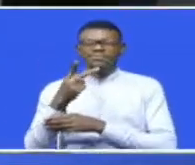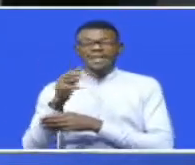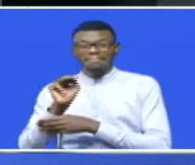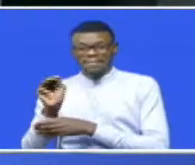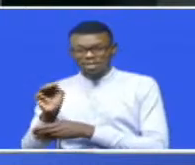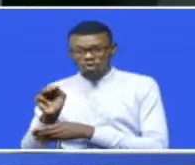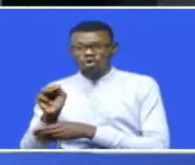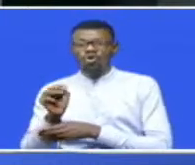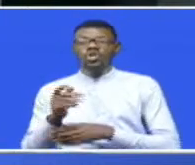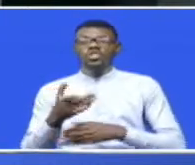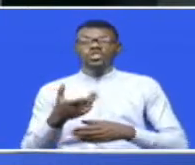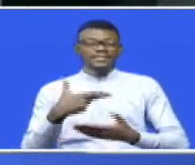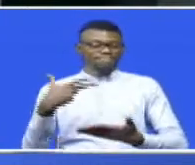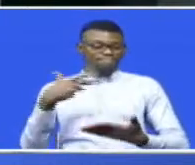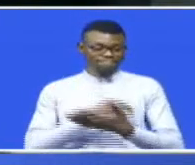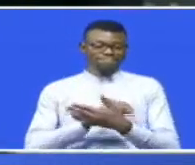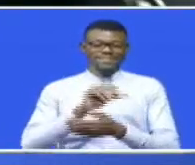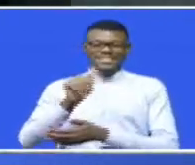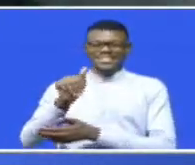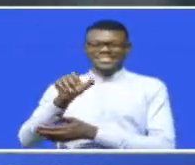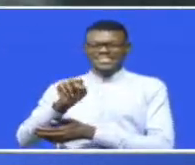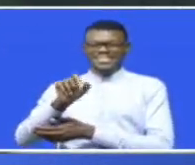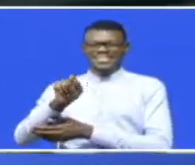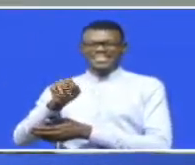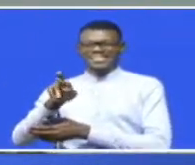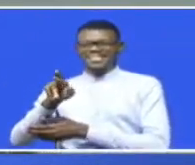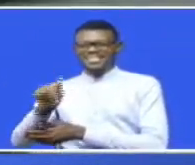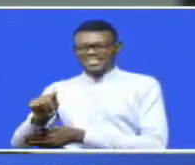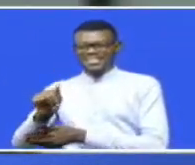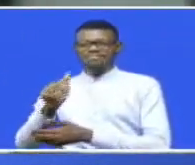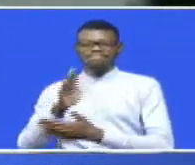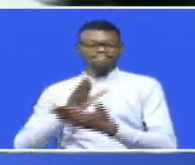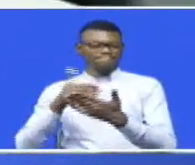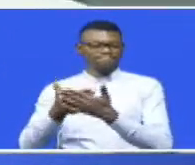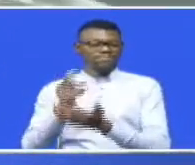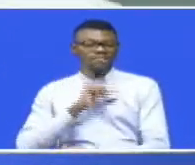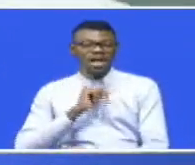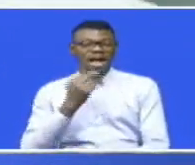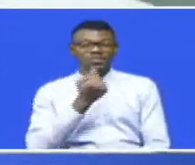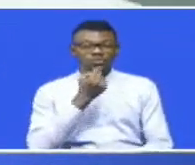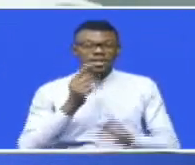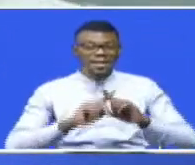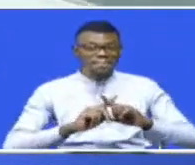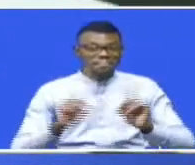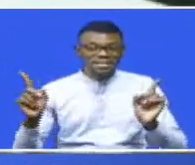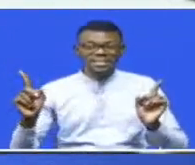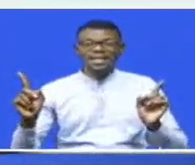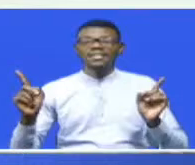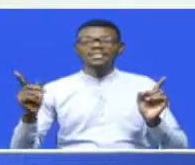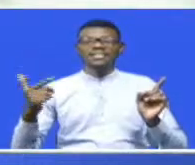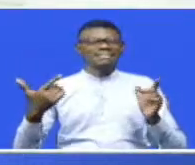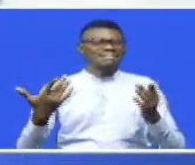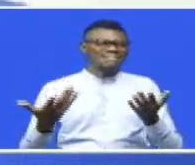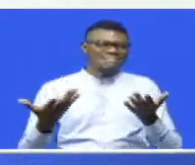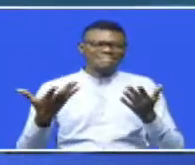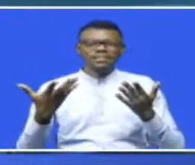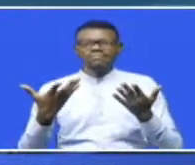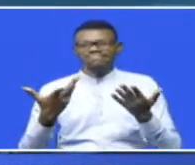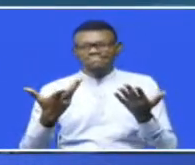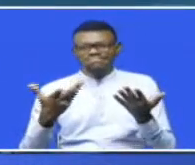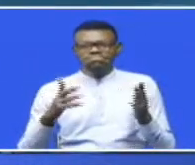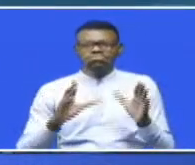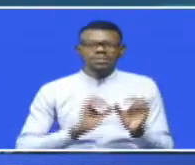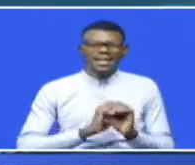the Oxford AstraZeneca vaccine, arrived in the country on Tuesday. However, as with every other issue under the